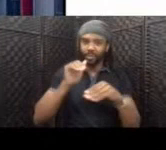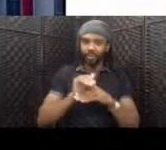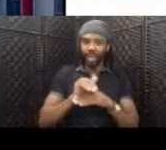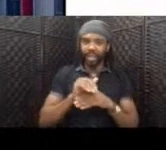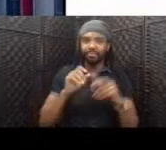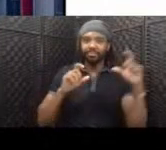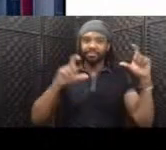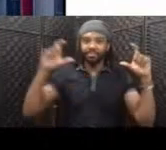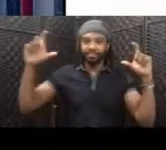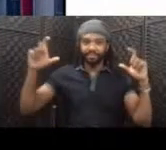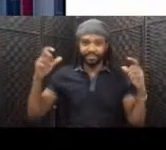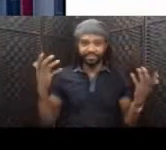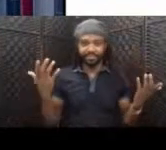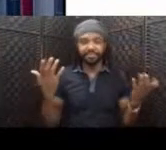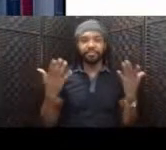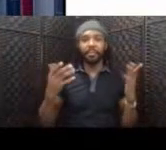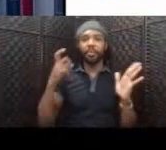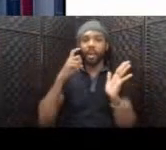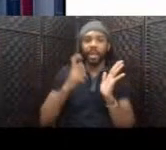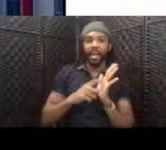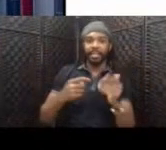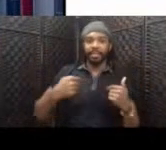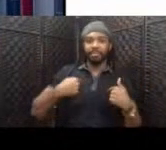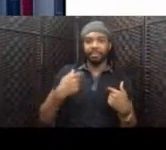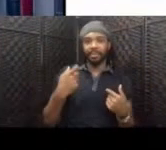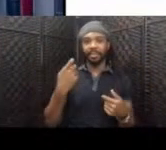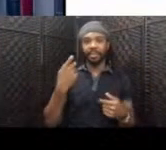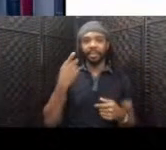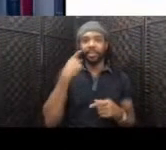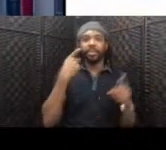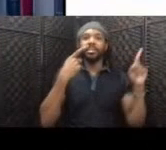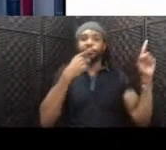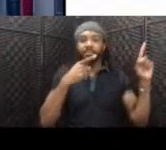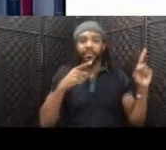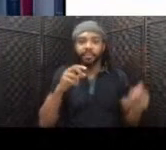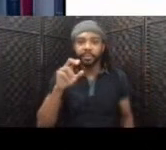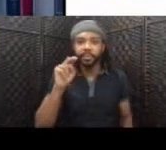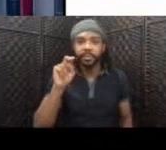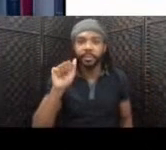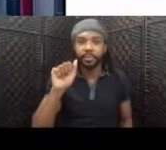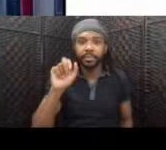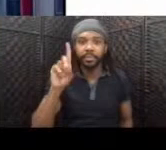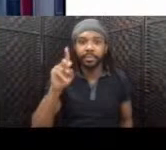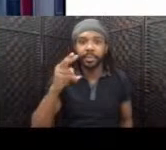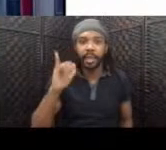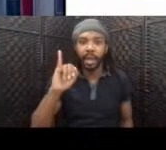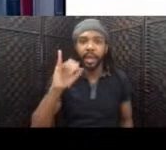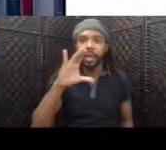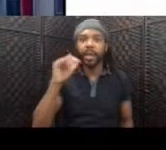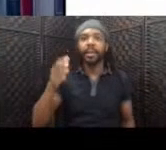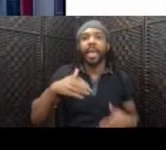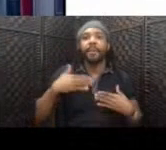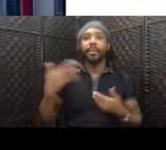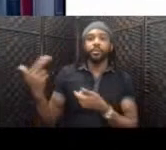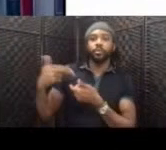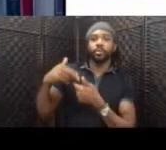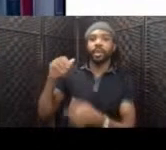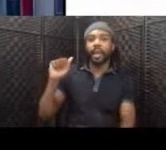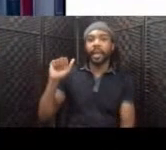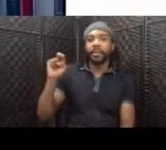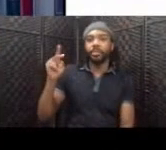probably recognize Nidhi Santiani, who just spoke in the video, and I'm really also happy to bring on Angela Abram.